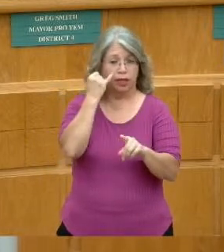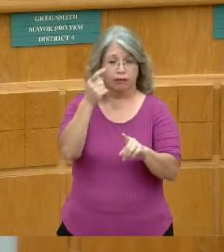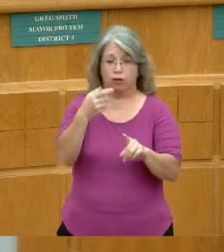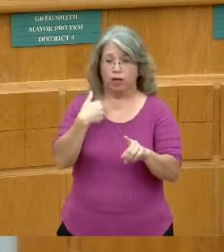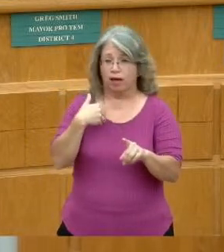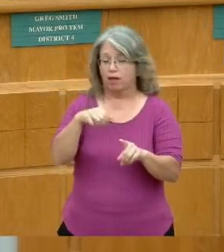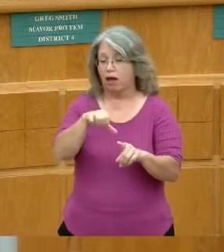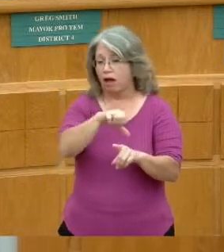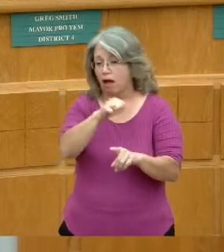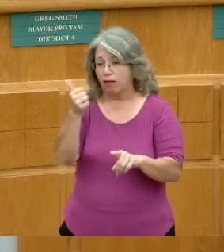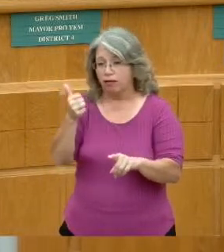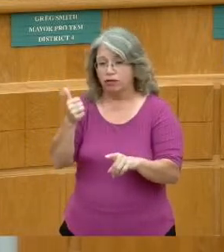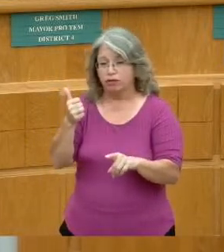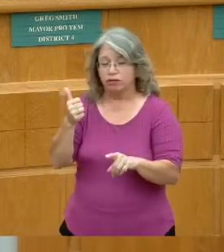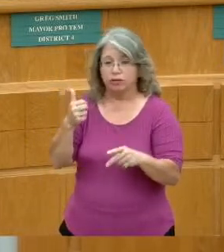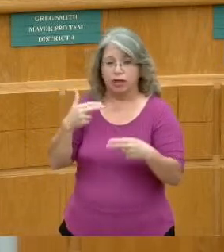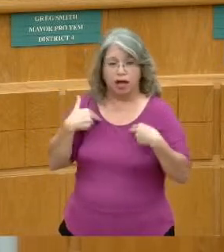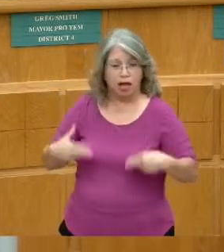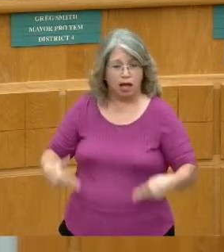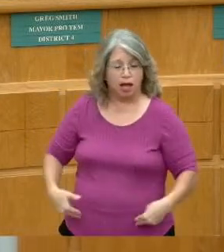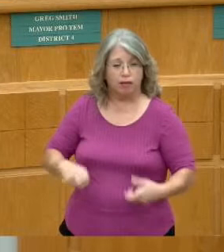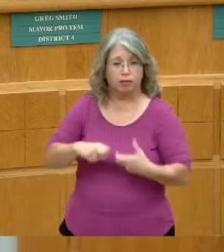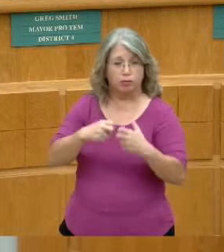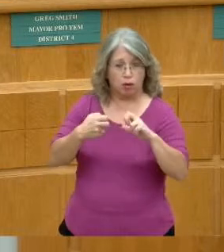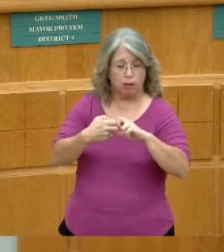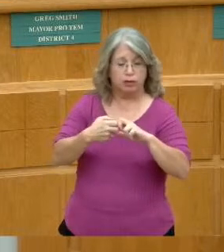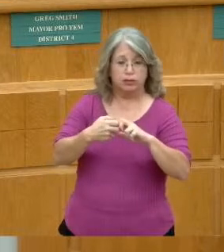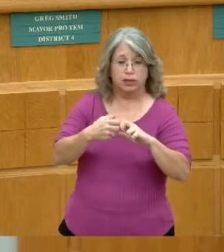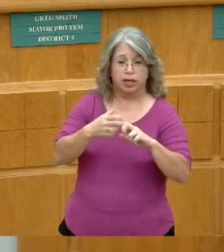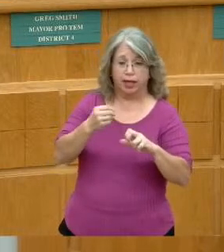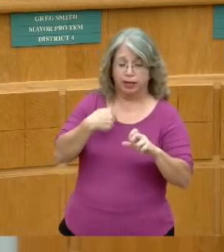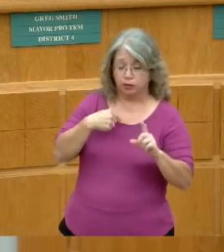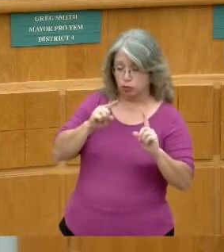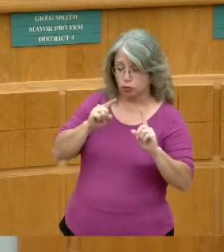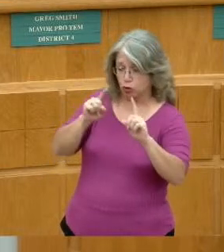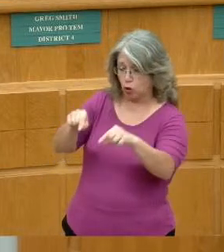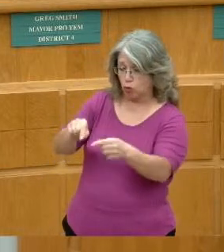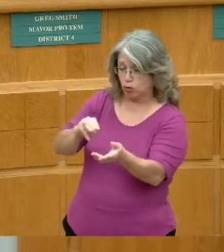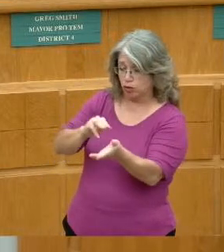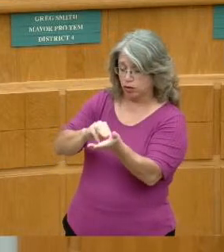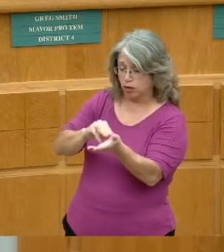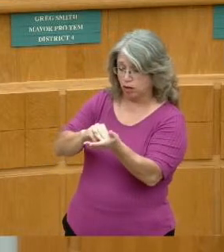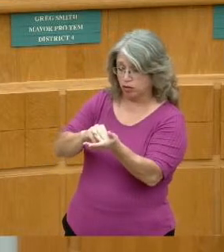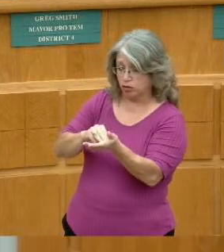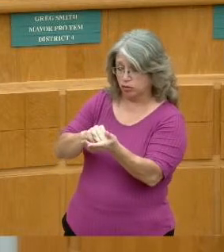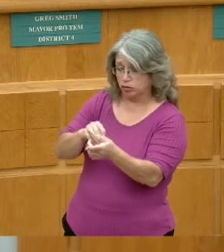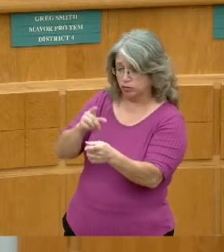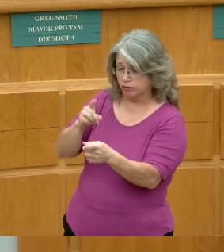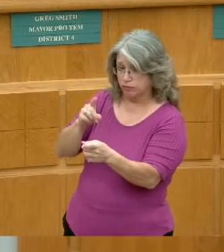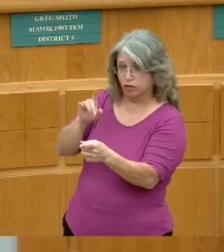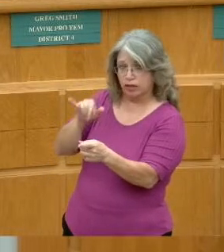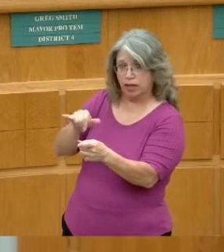to the doctor or you go and you get treated for it, you're